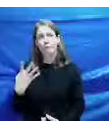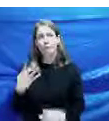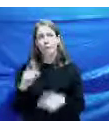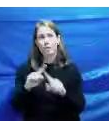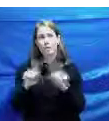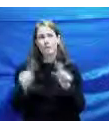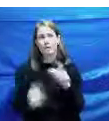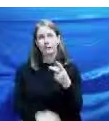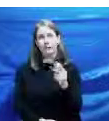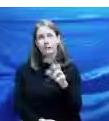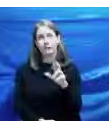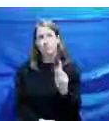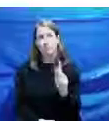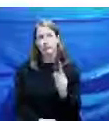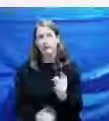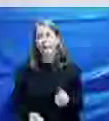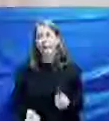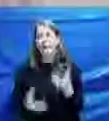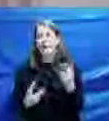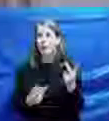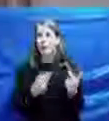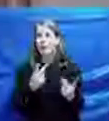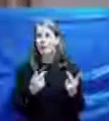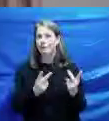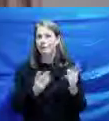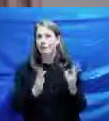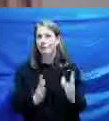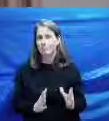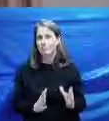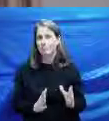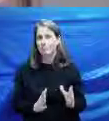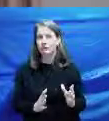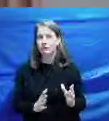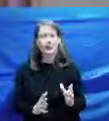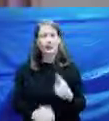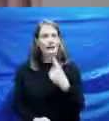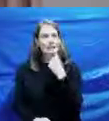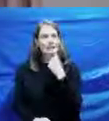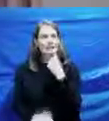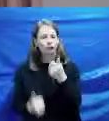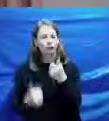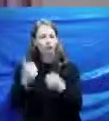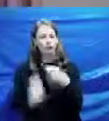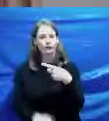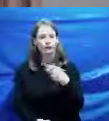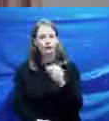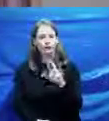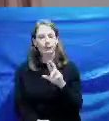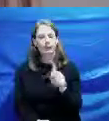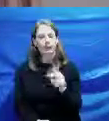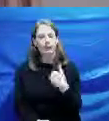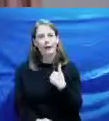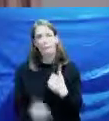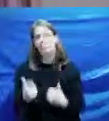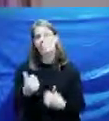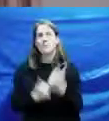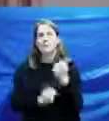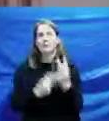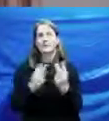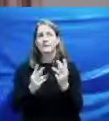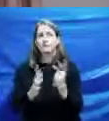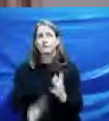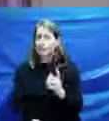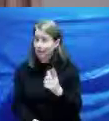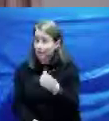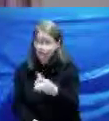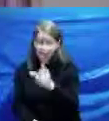how many park visitors, and it asks you which park had the most visitors last year. And this is supposed to be tagged to place